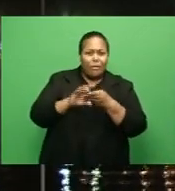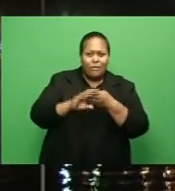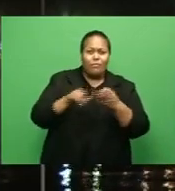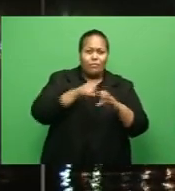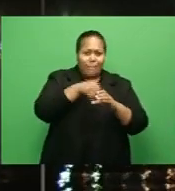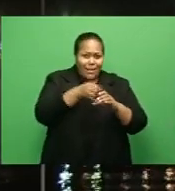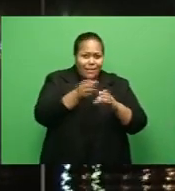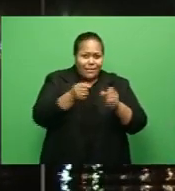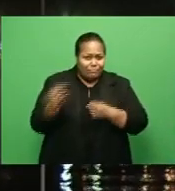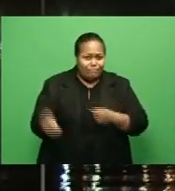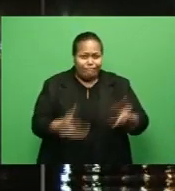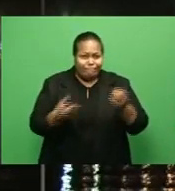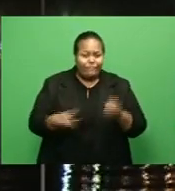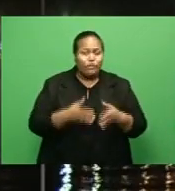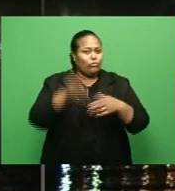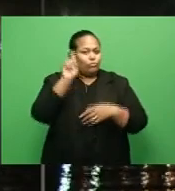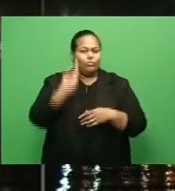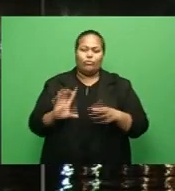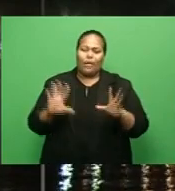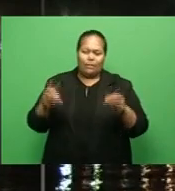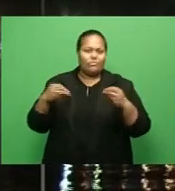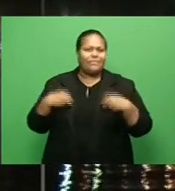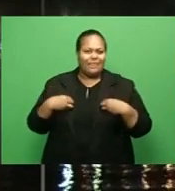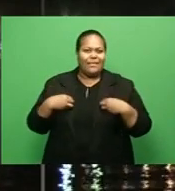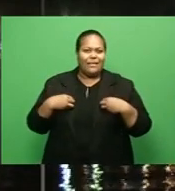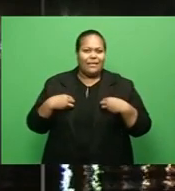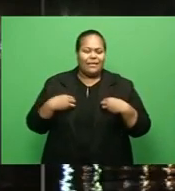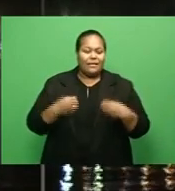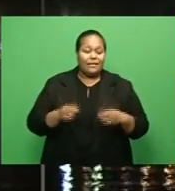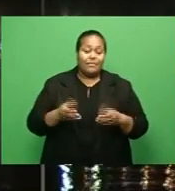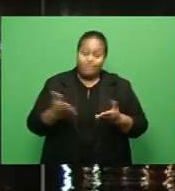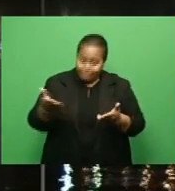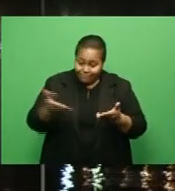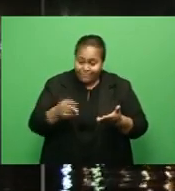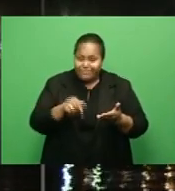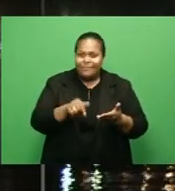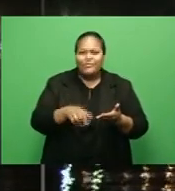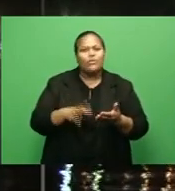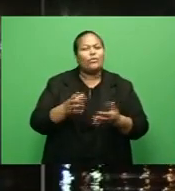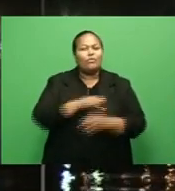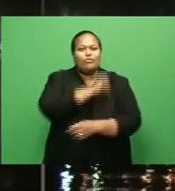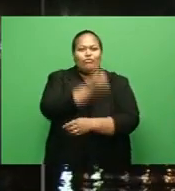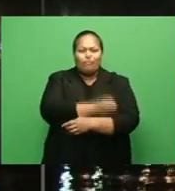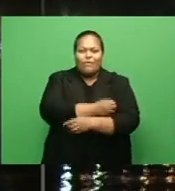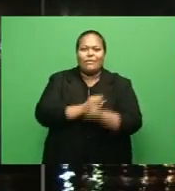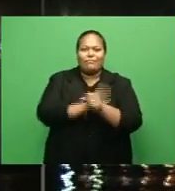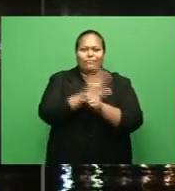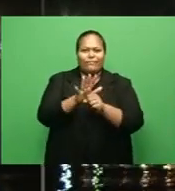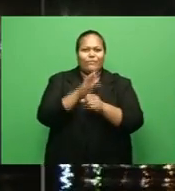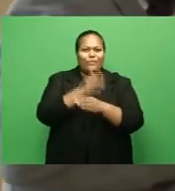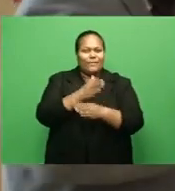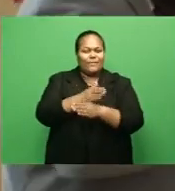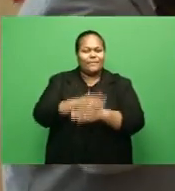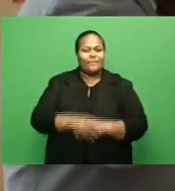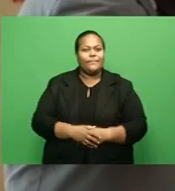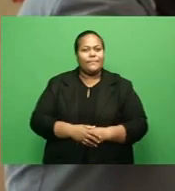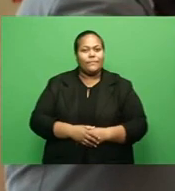today, highlighted the donation will strengthen our COVID-19 response efforts. Kelly Vavala reports.